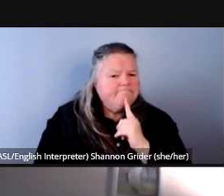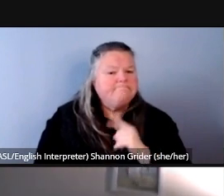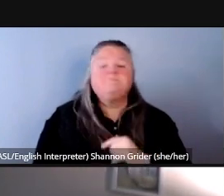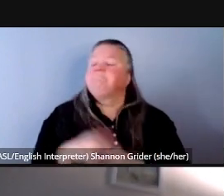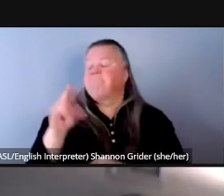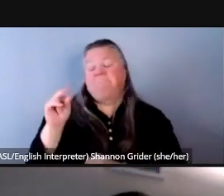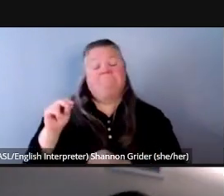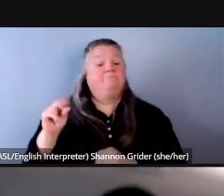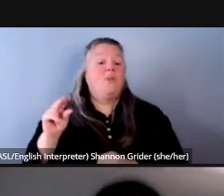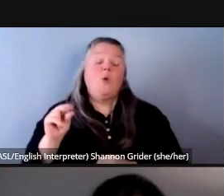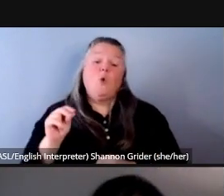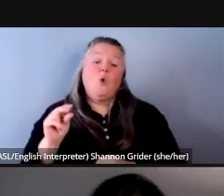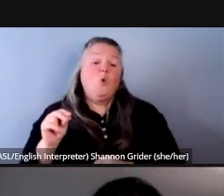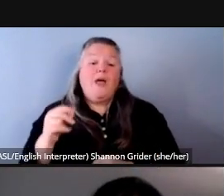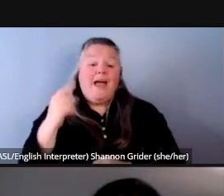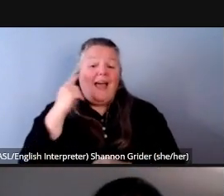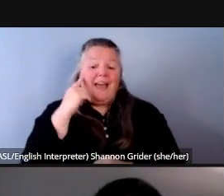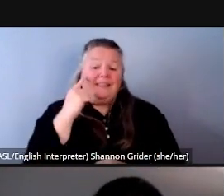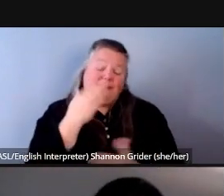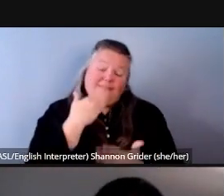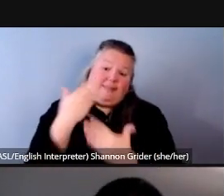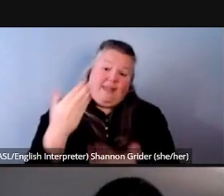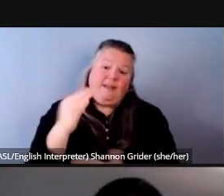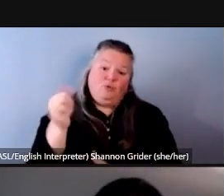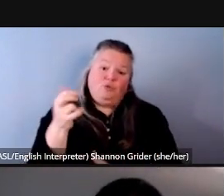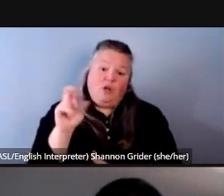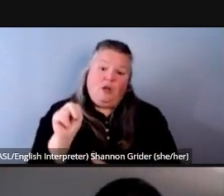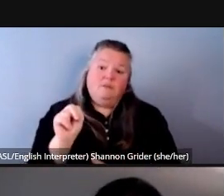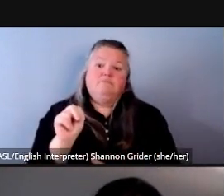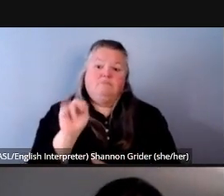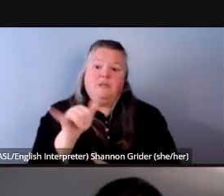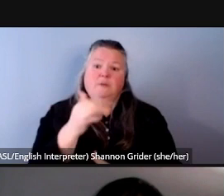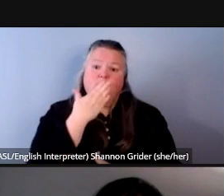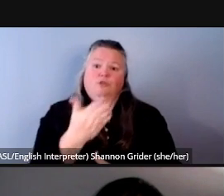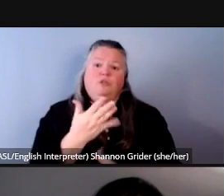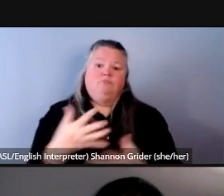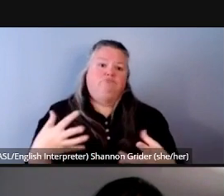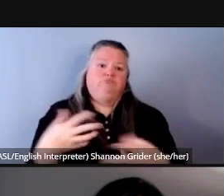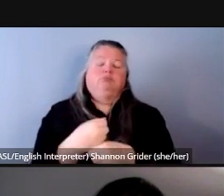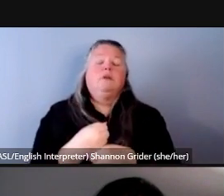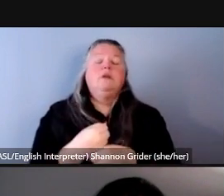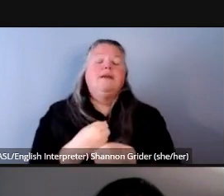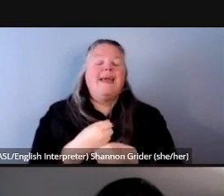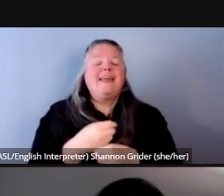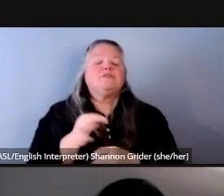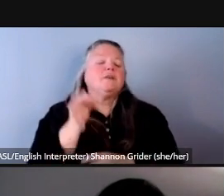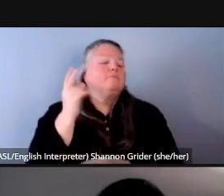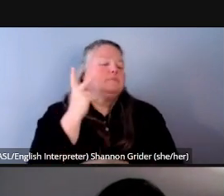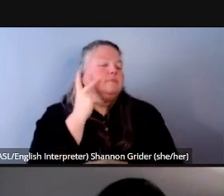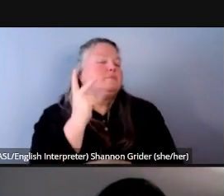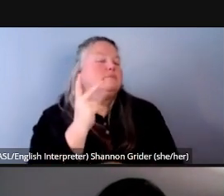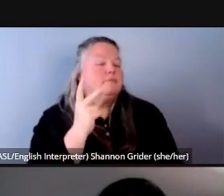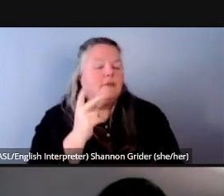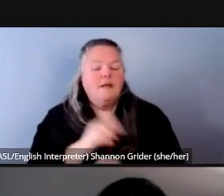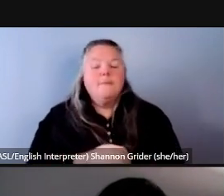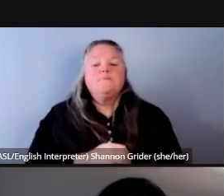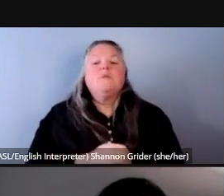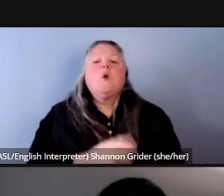Yeah, no, I just thanks, John. That was a great overview and sneak preview. We'll